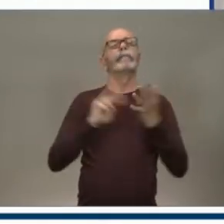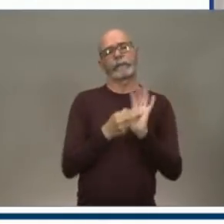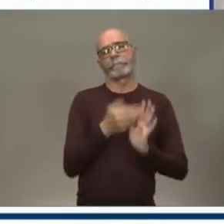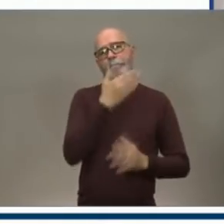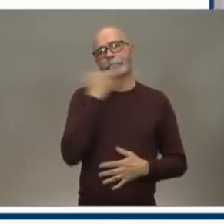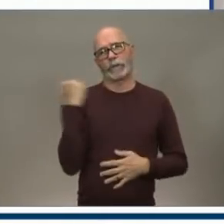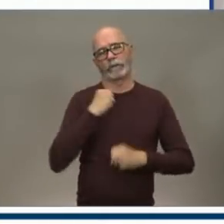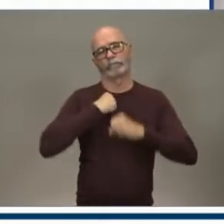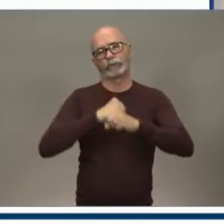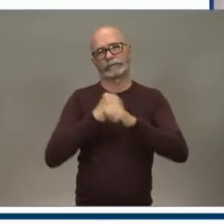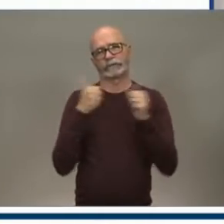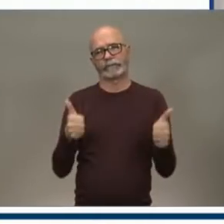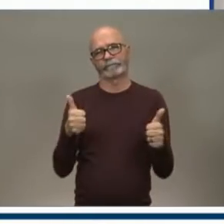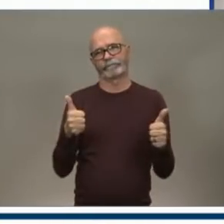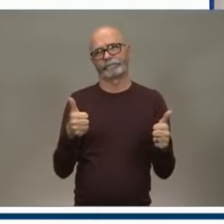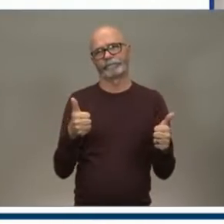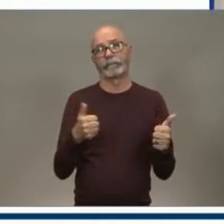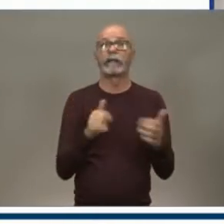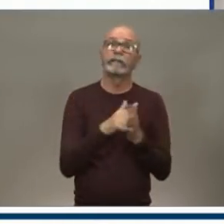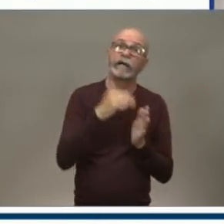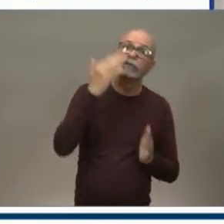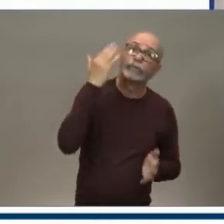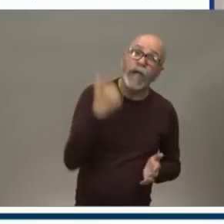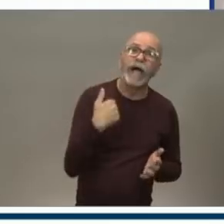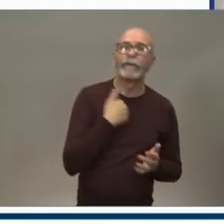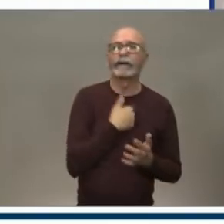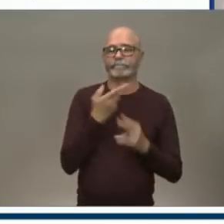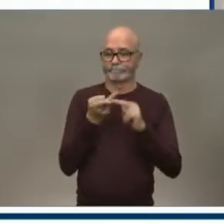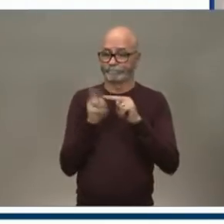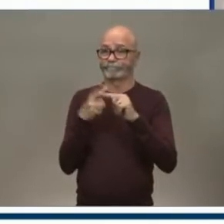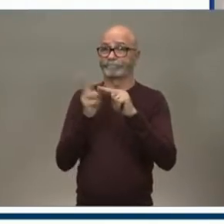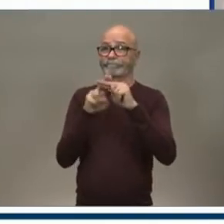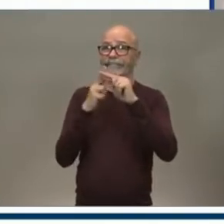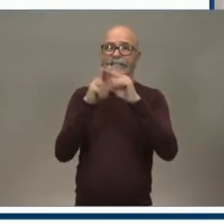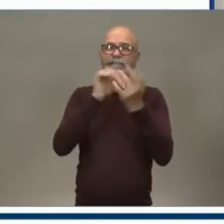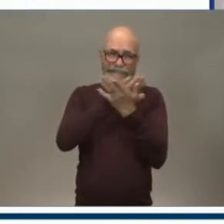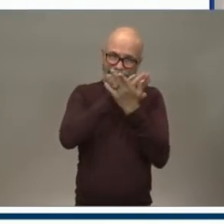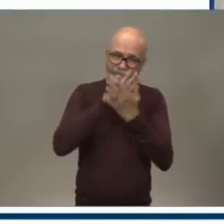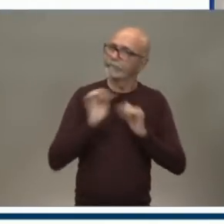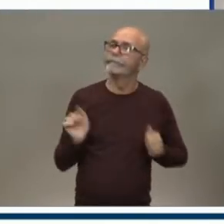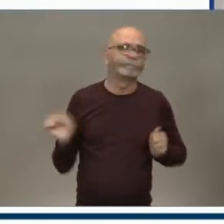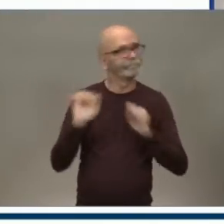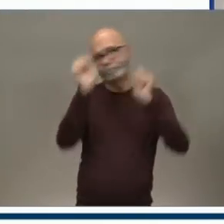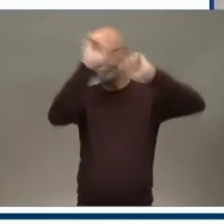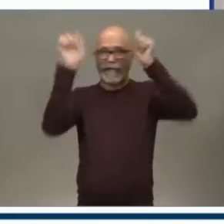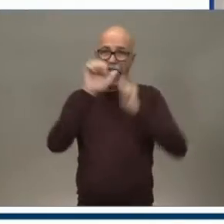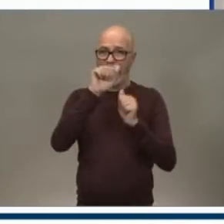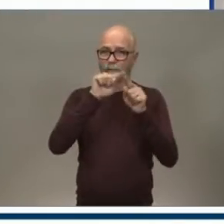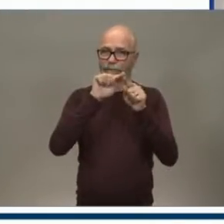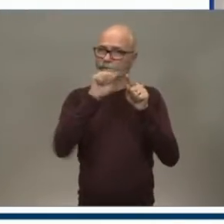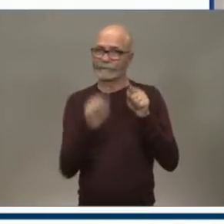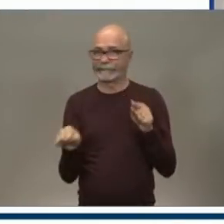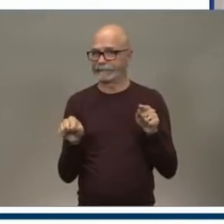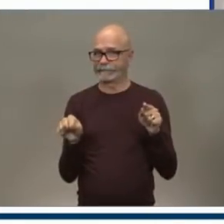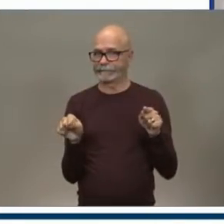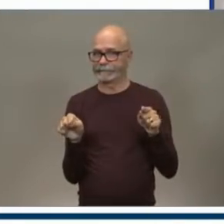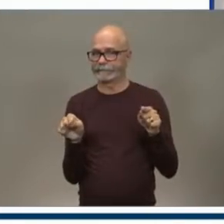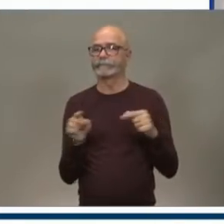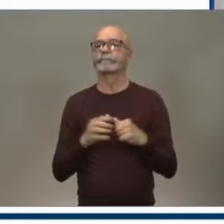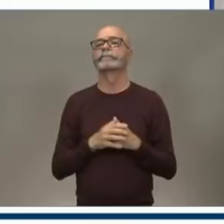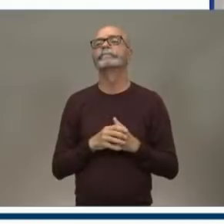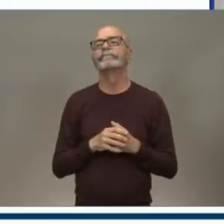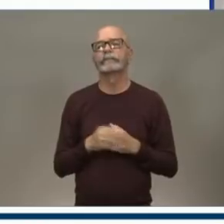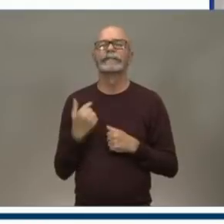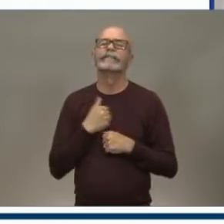continue to enhance cleaning in our schools. But there's no question, we understand